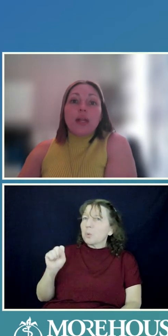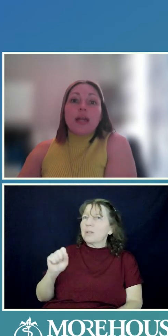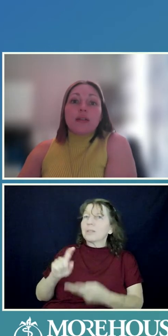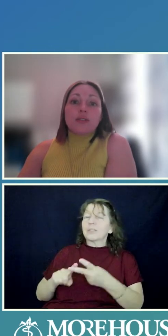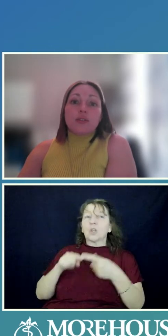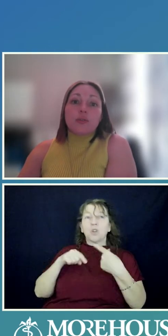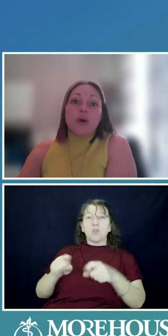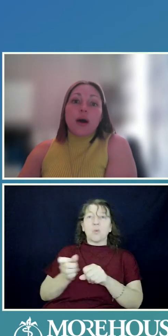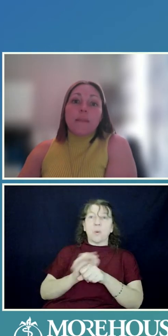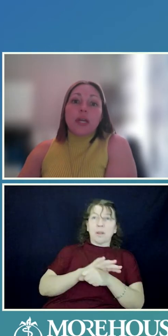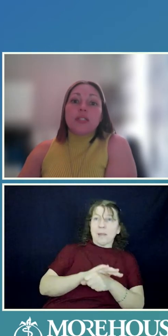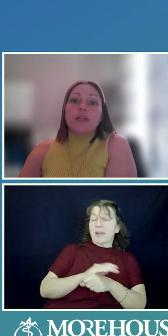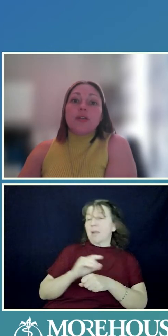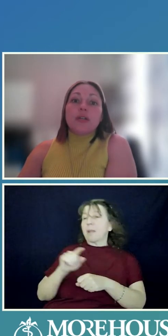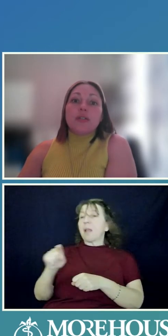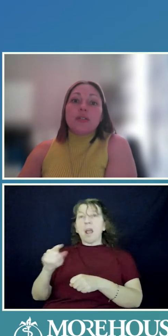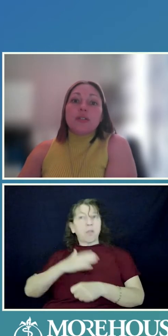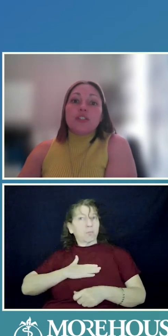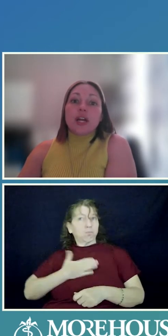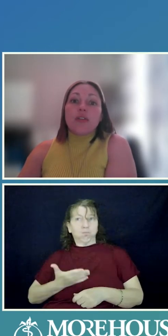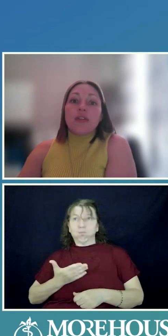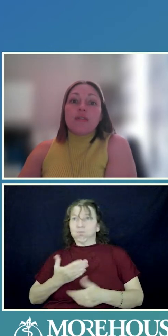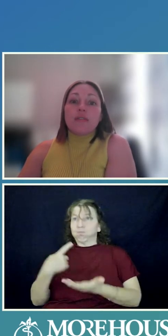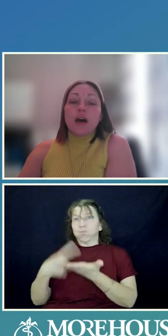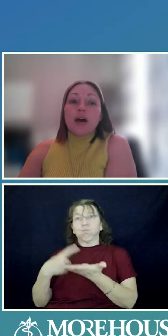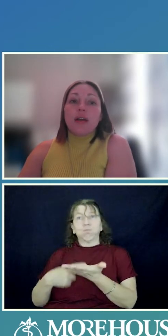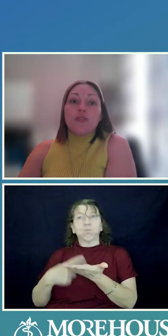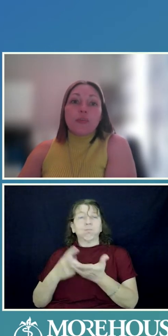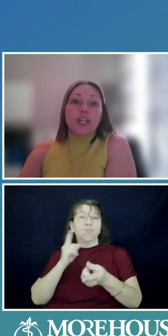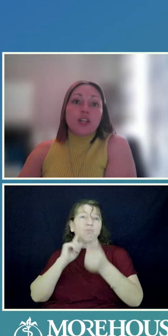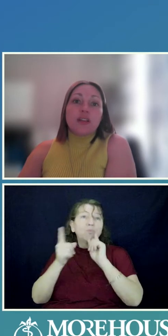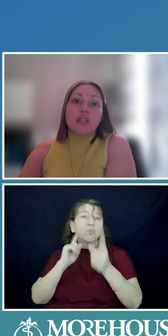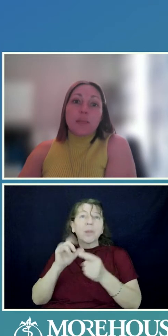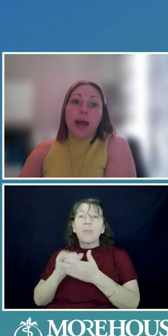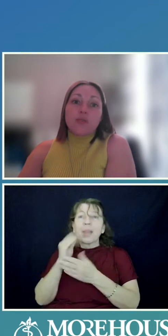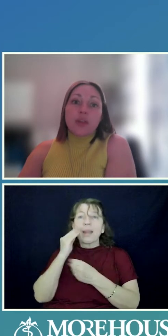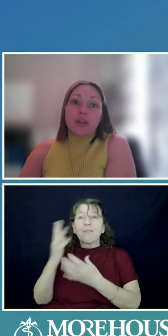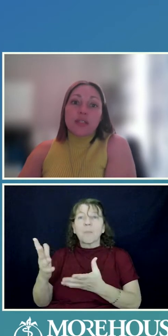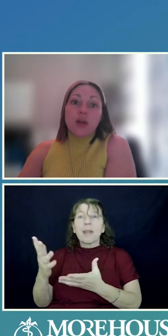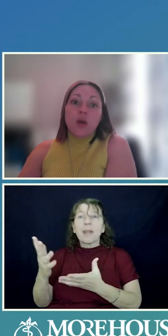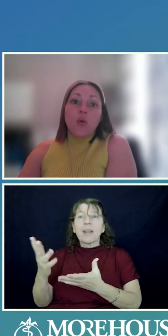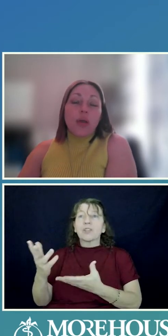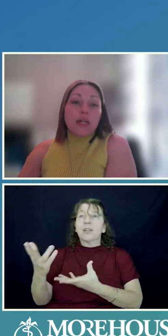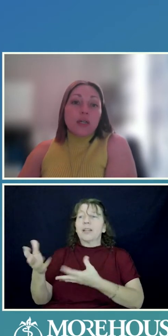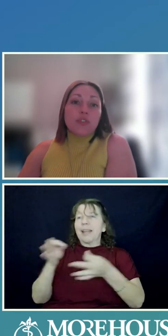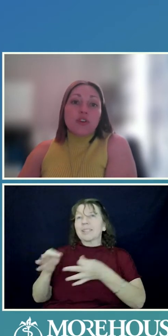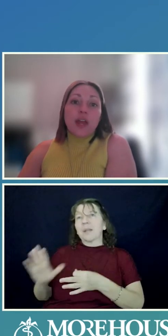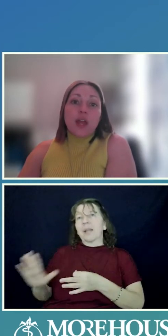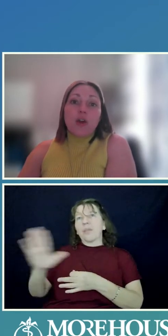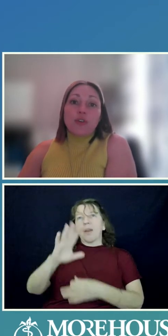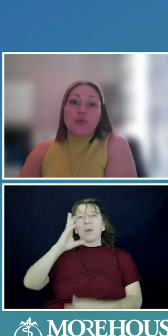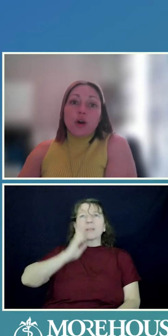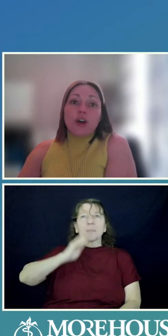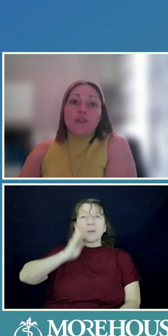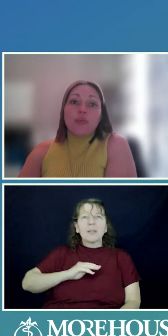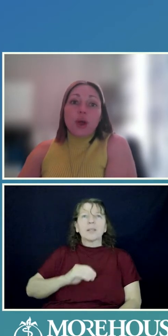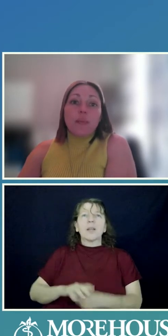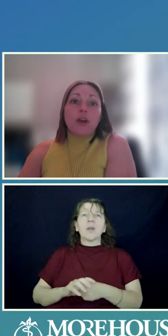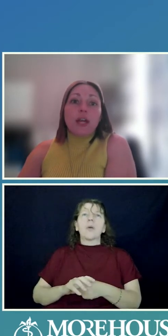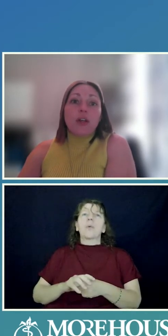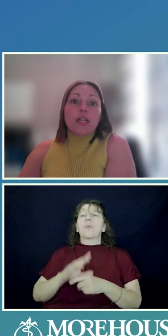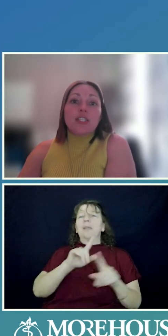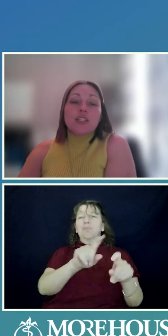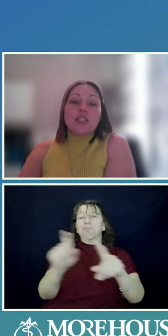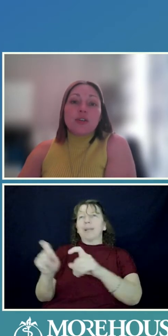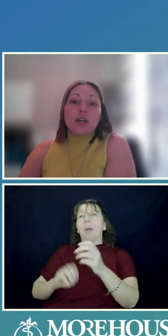very willing to continue to share this information and this impact with us. We ended up surveying over 1,200